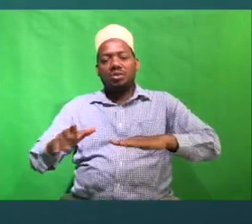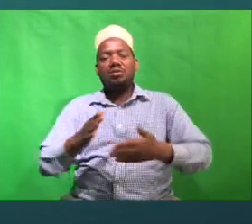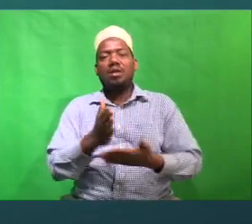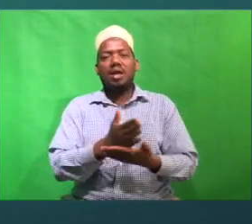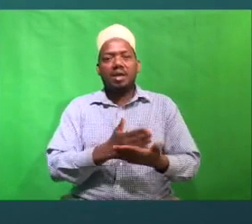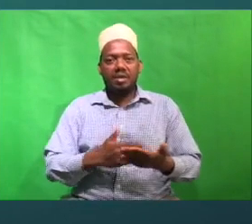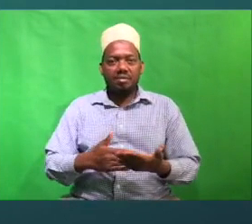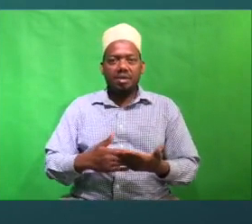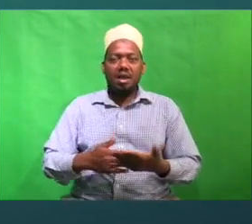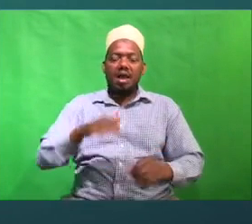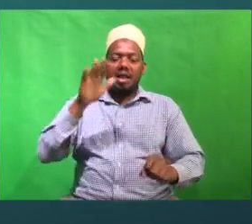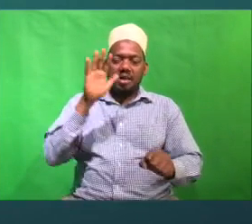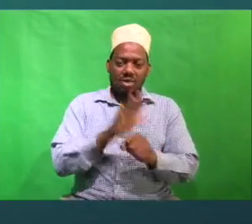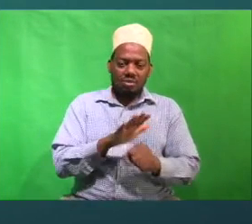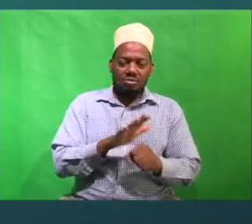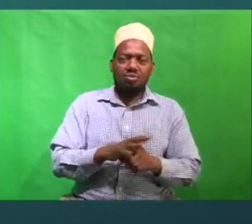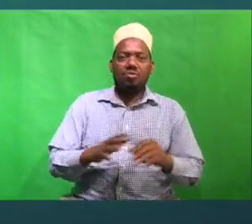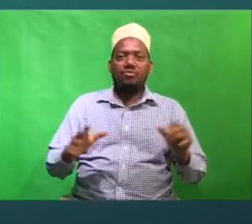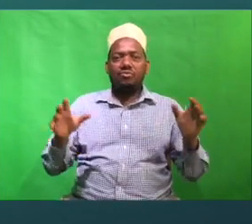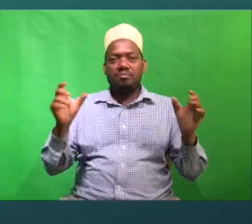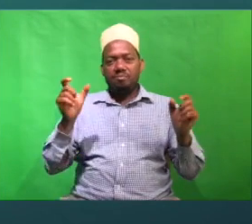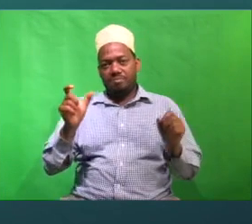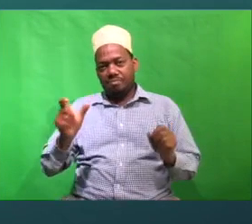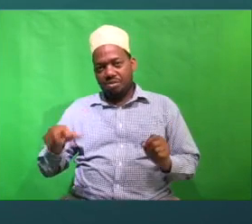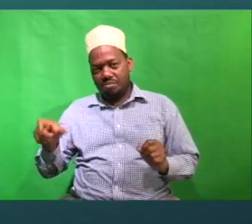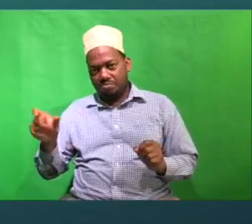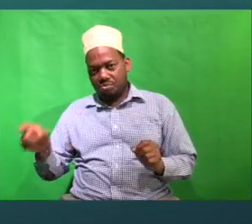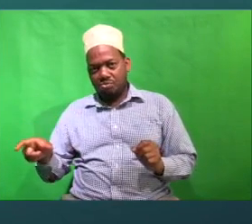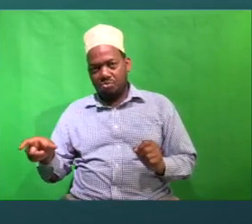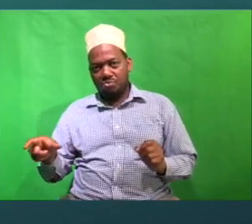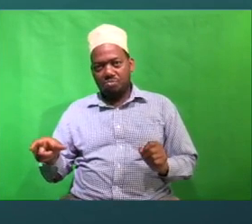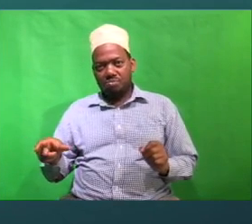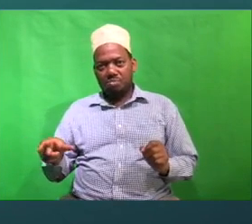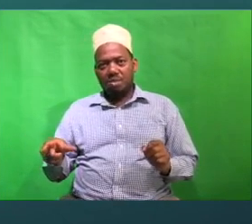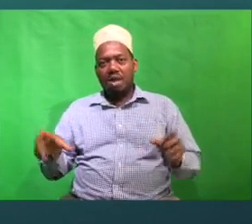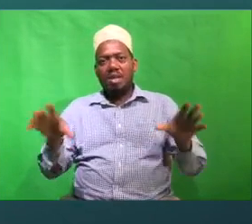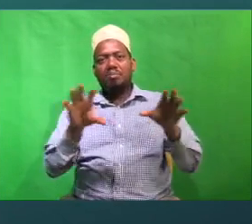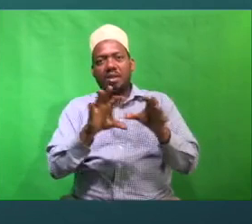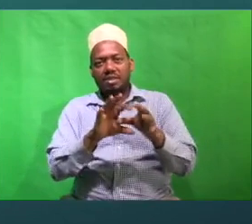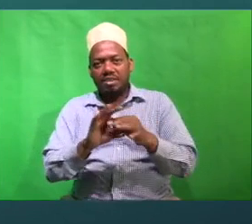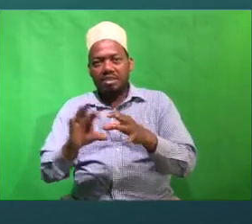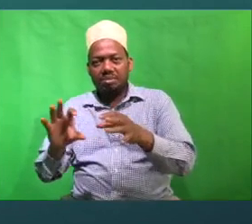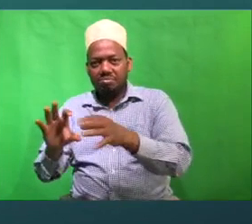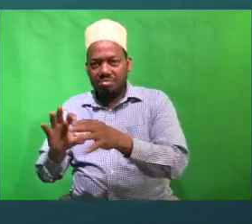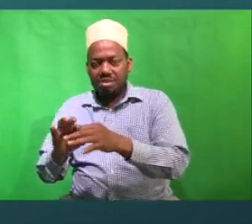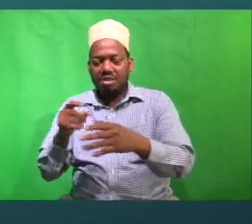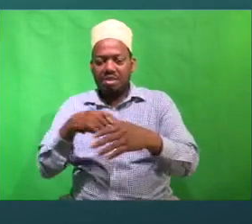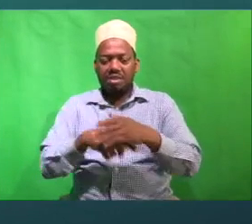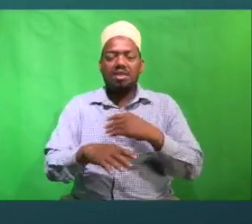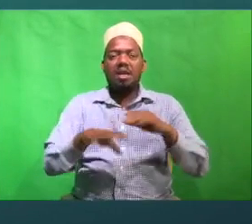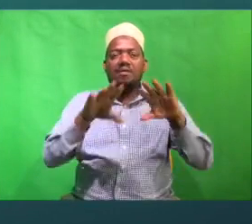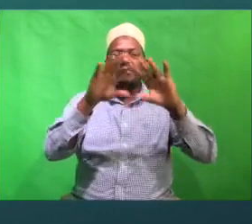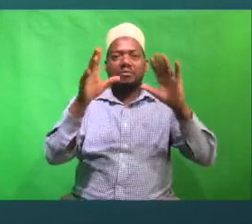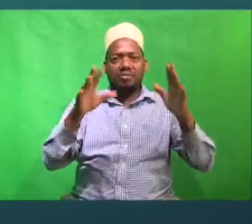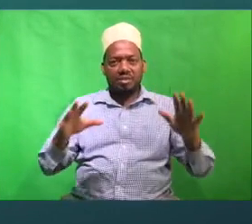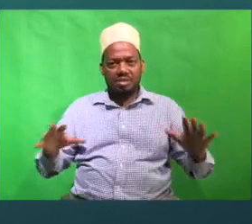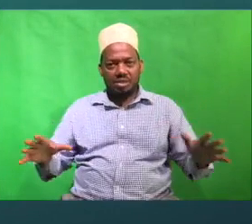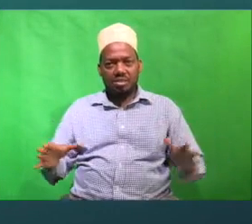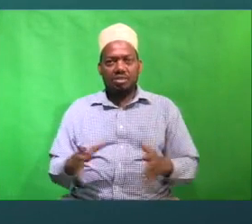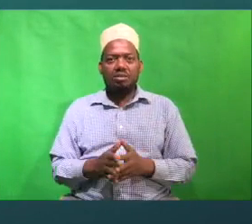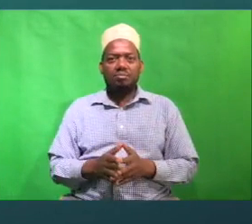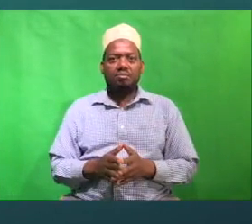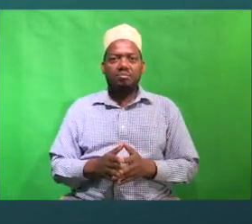there is a lot of people because the land is very plain and the people who are participating and the other infrastructure can be